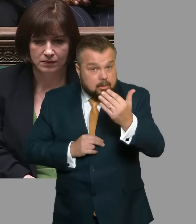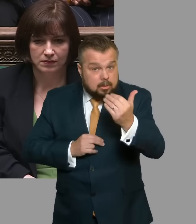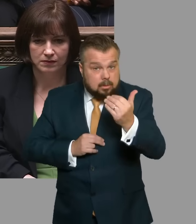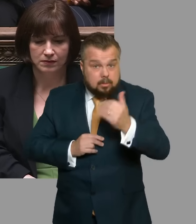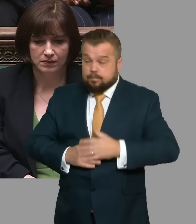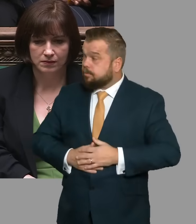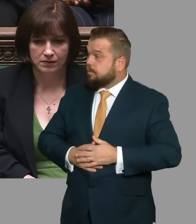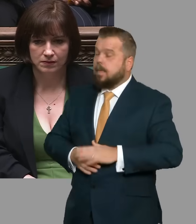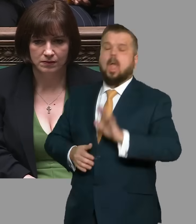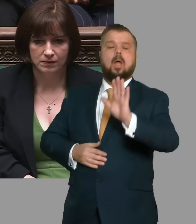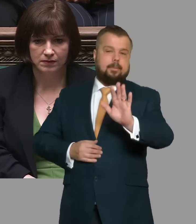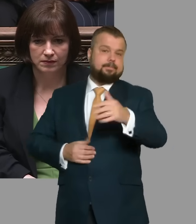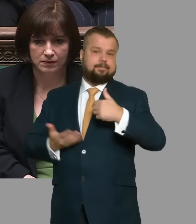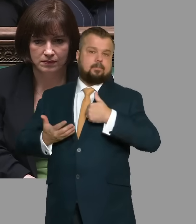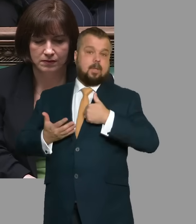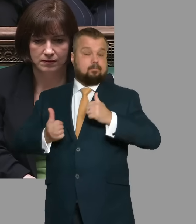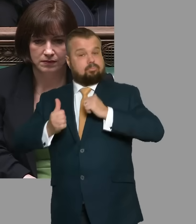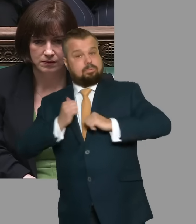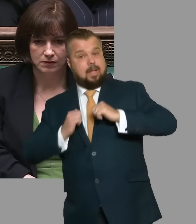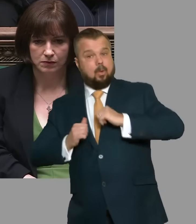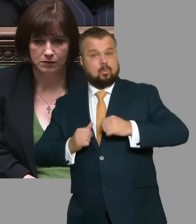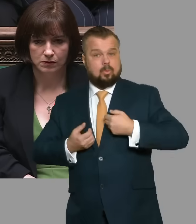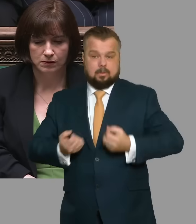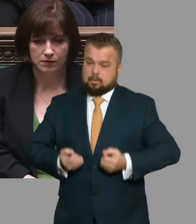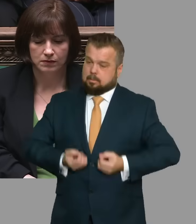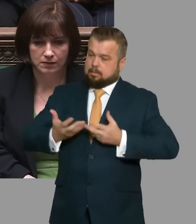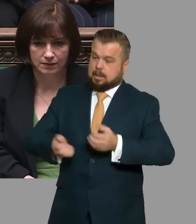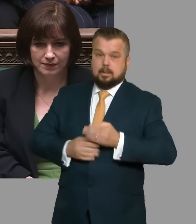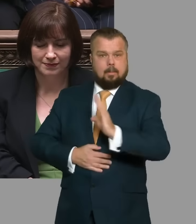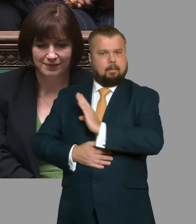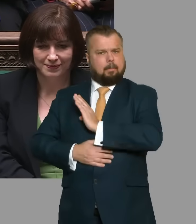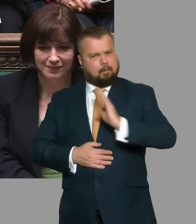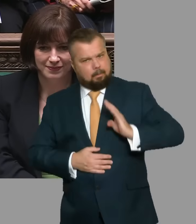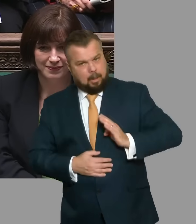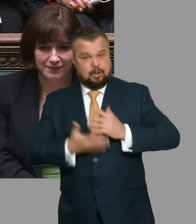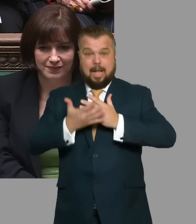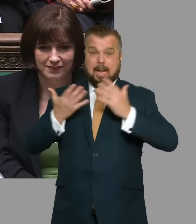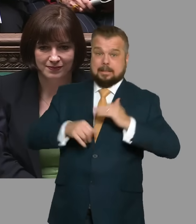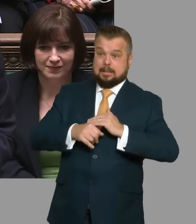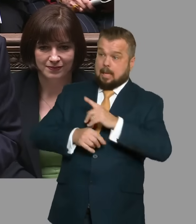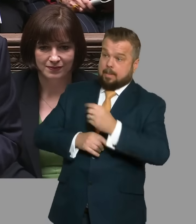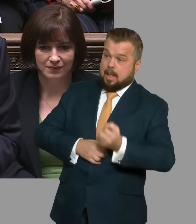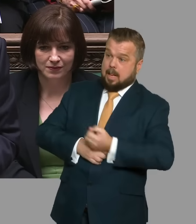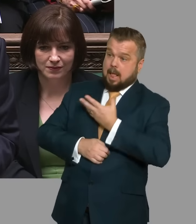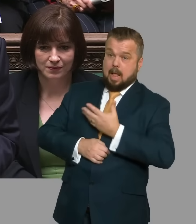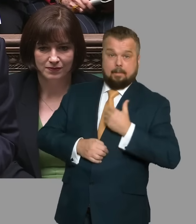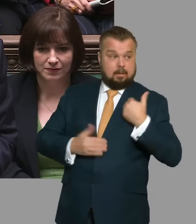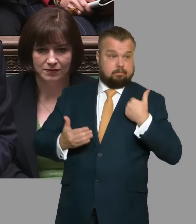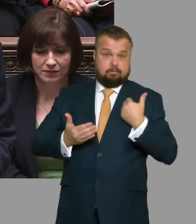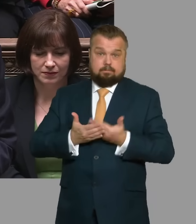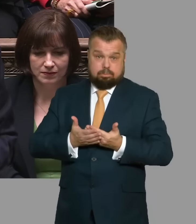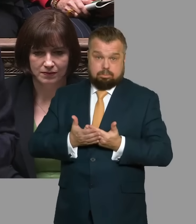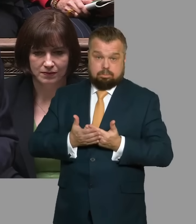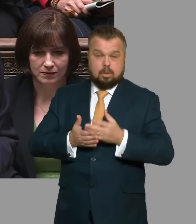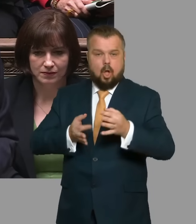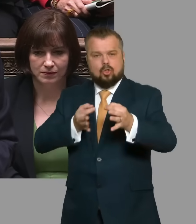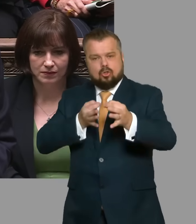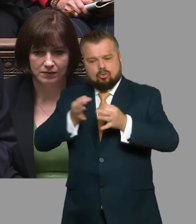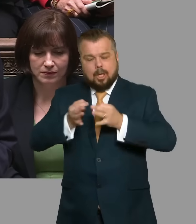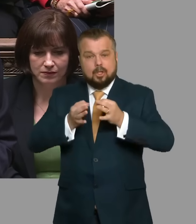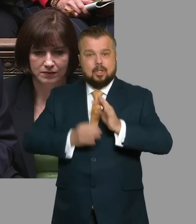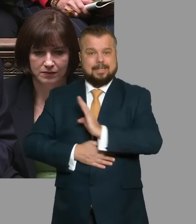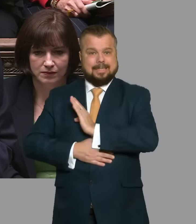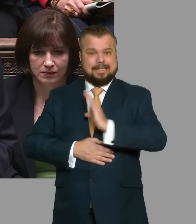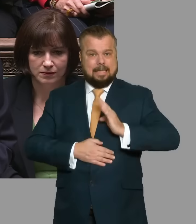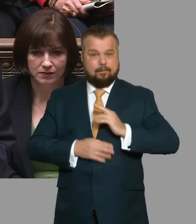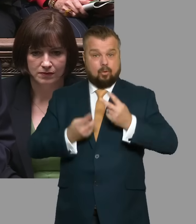biggest sustained increase in defence spending since the Cold War. That's £270 billion this Parliament, making defence an engine of